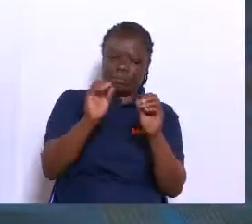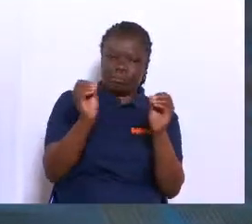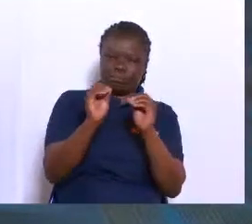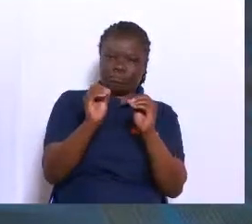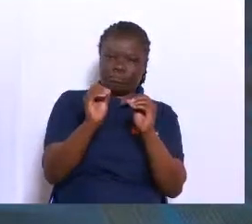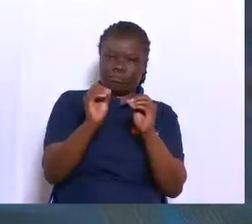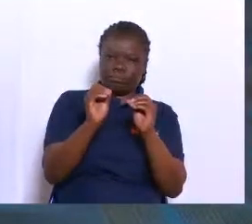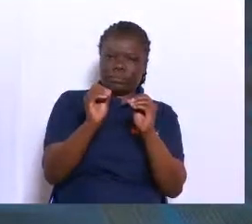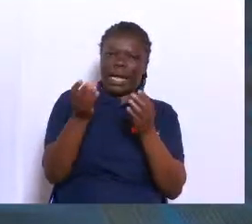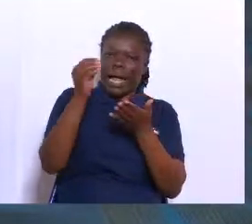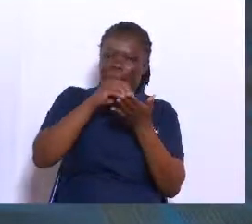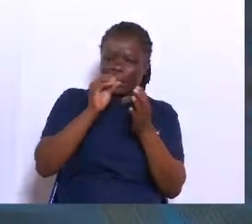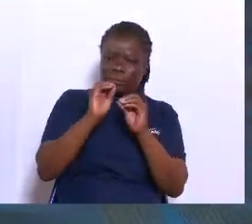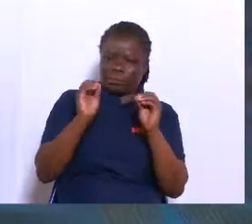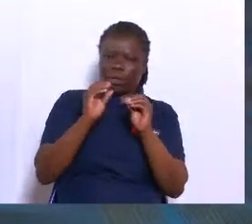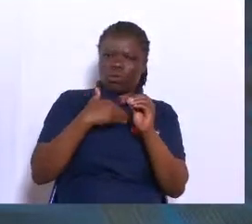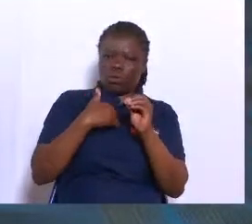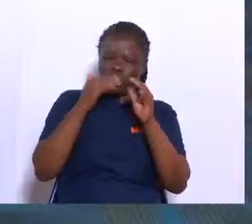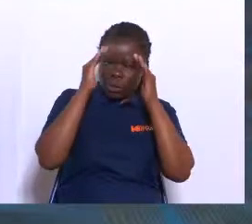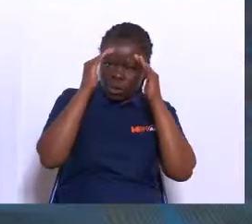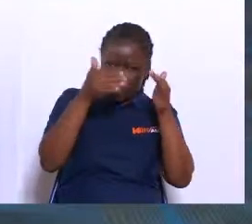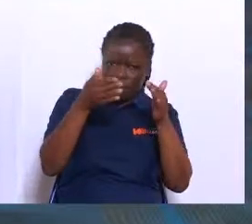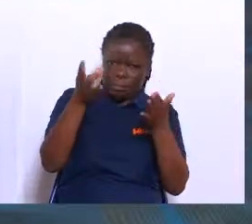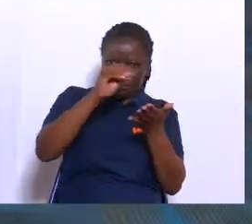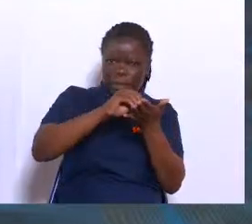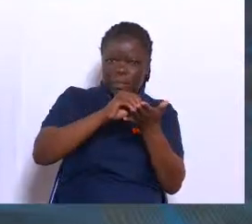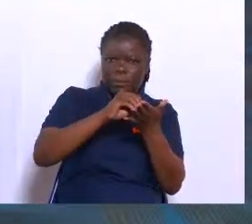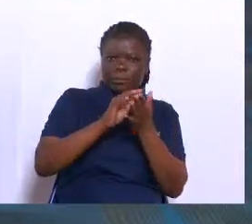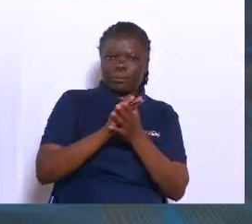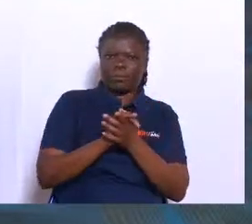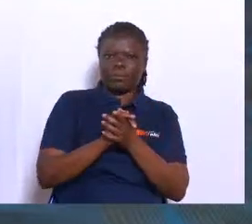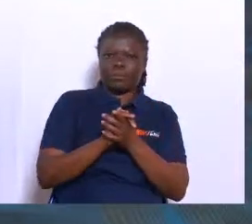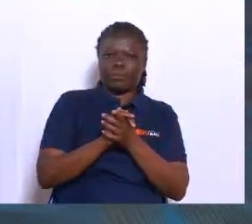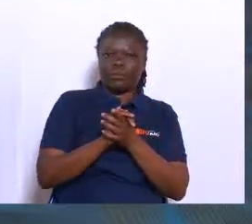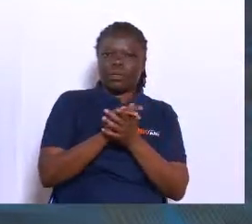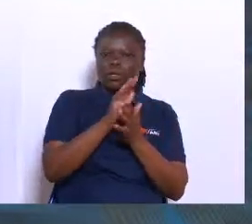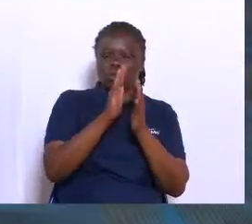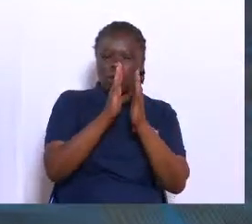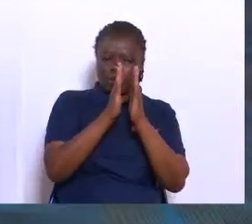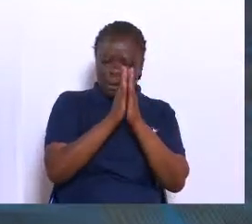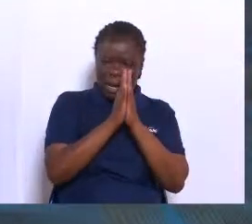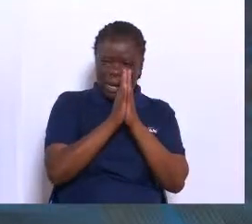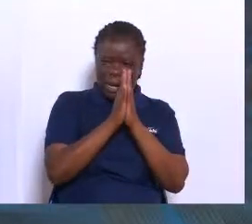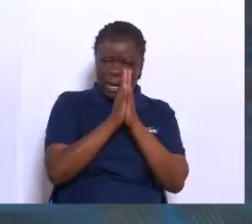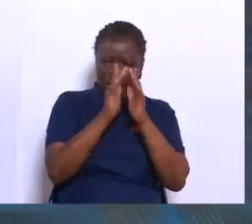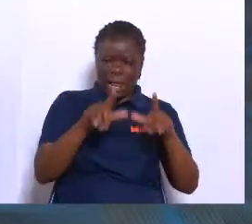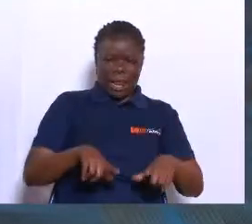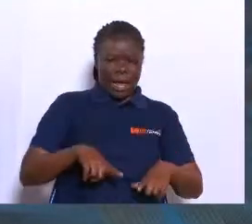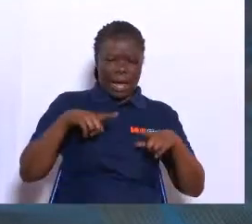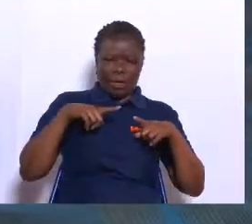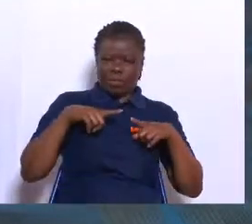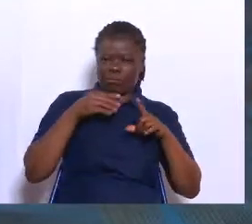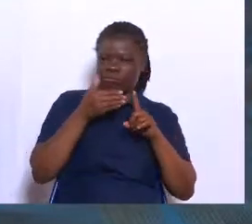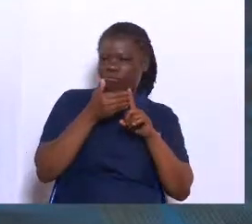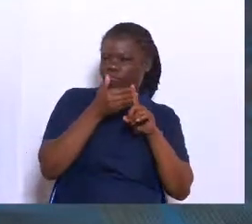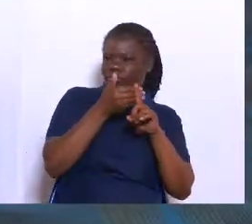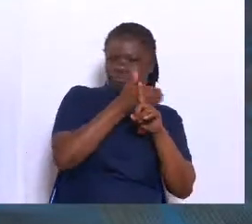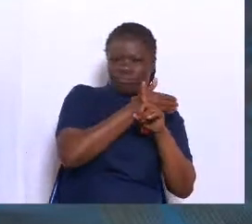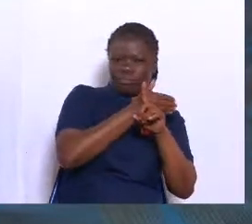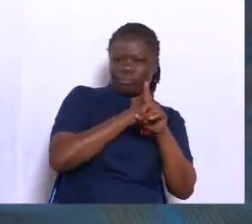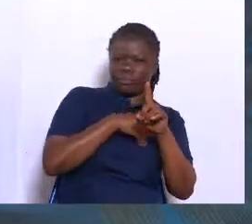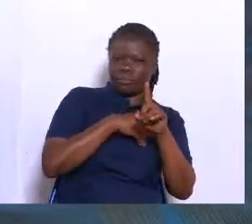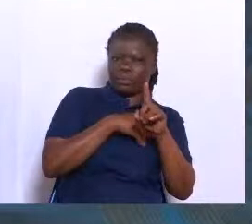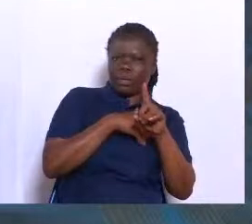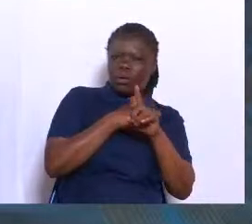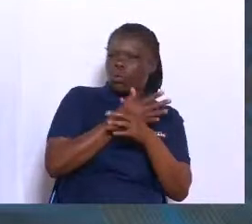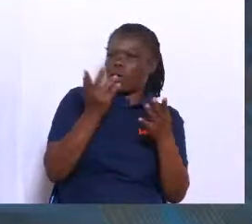drifted, and you need that recommitment. I'm going to invite you to come. Your devotional life has really drifted. Wherever you